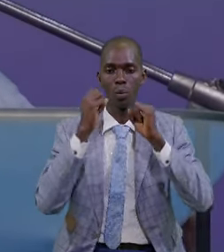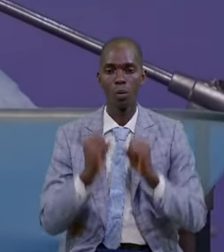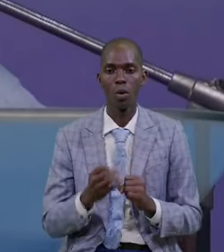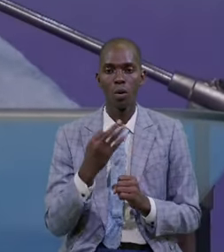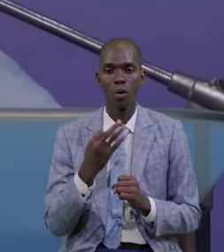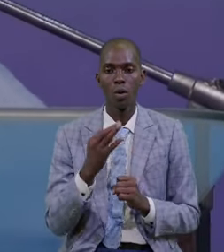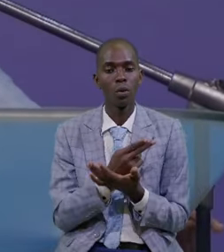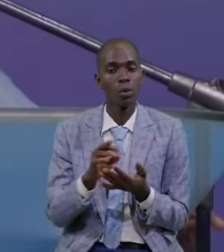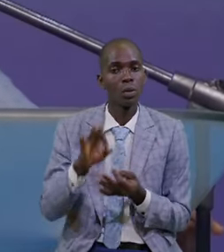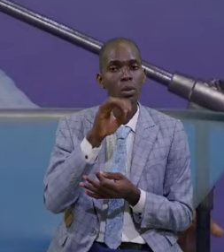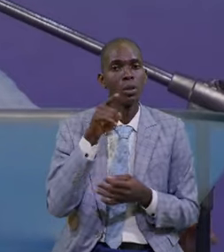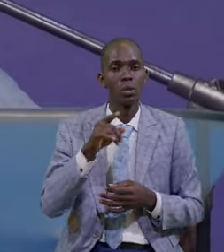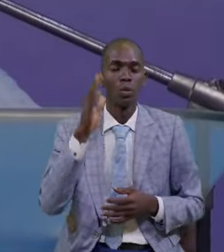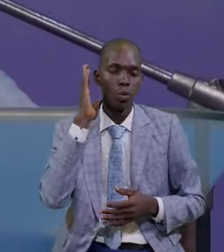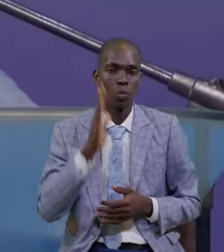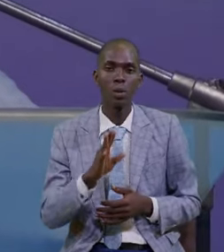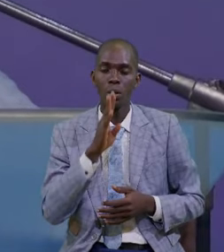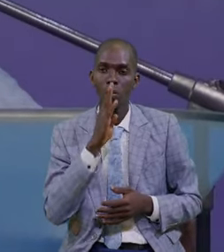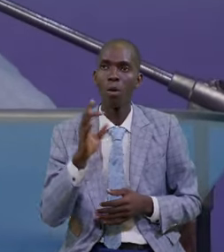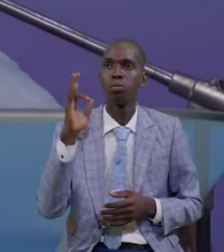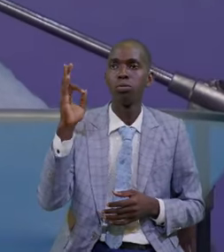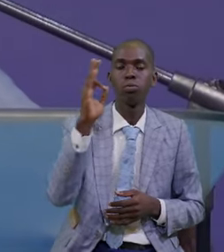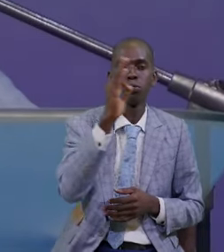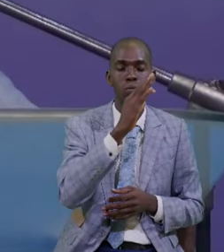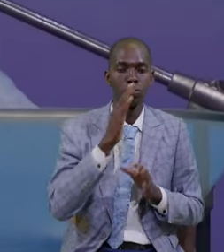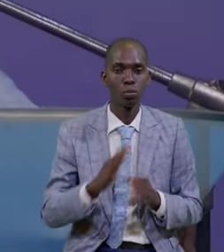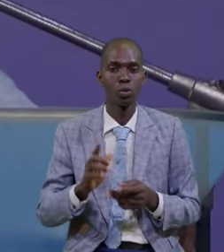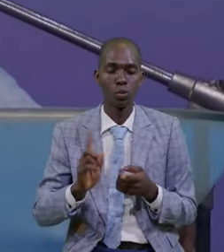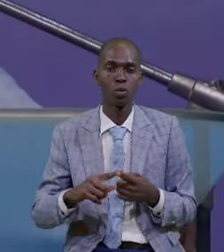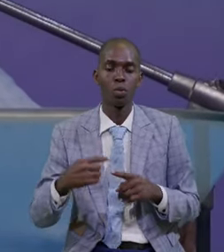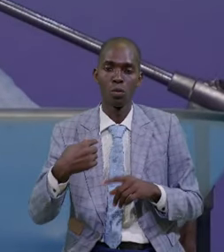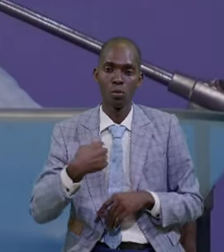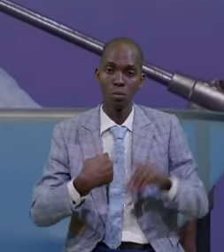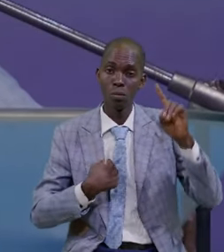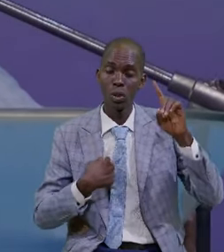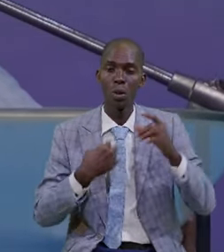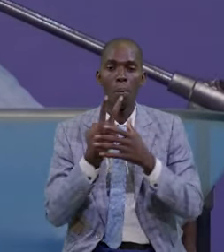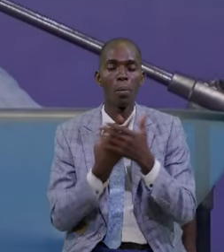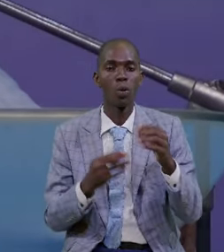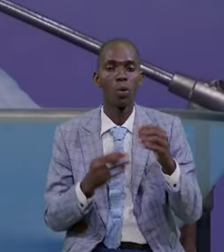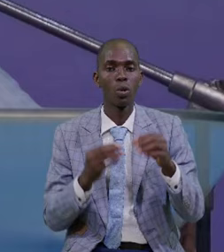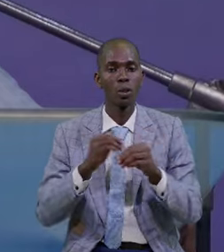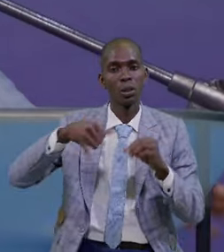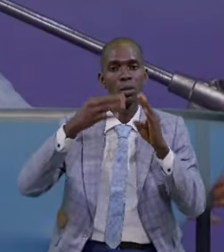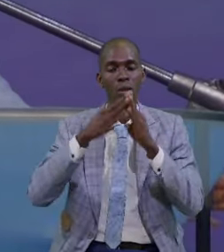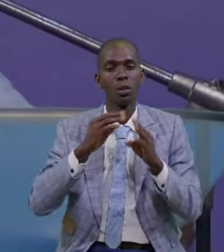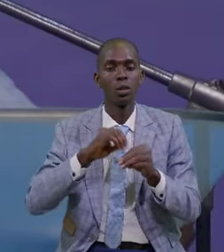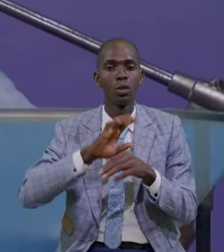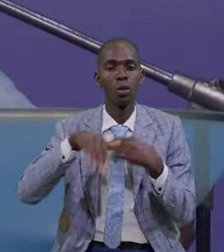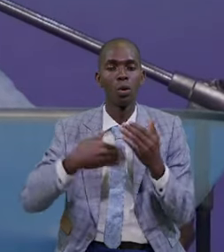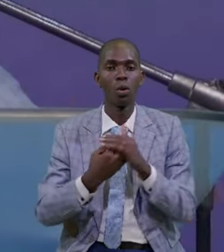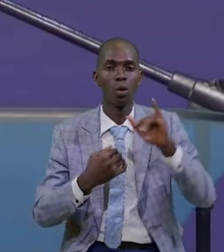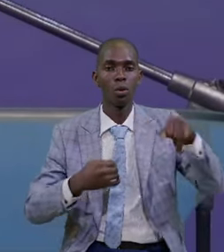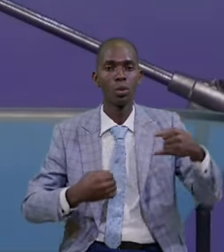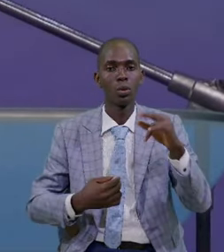shall be witnesses unto me, both in Jerusalem, and in all Judea, and in